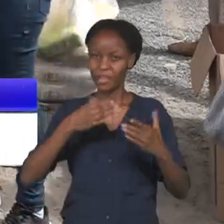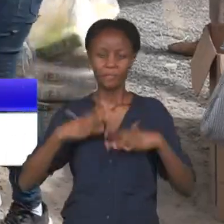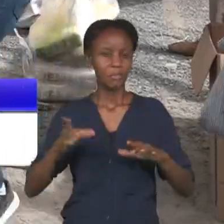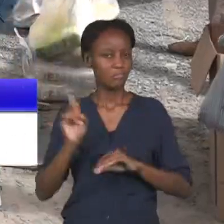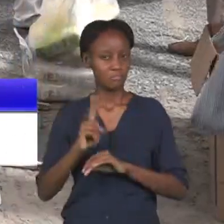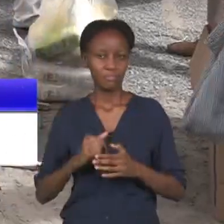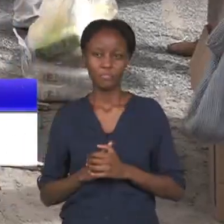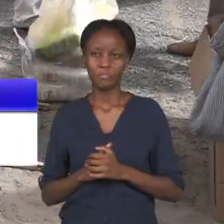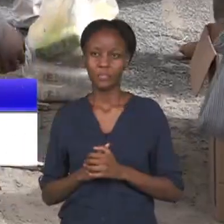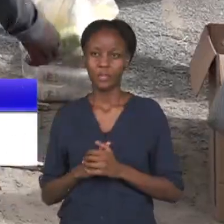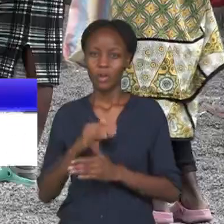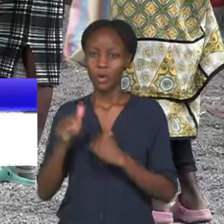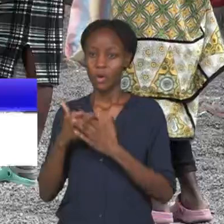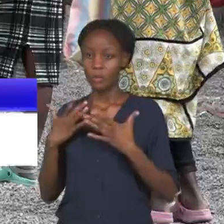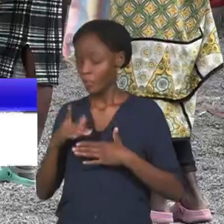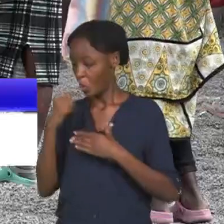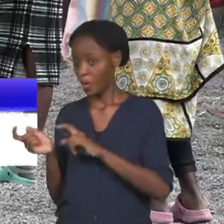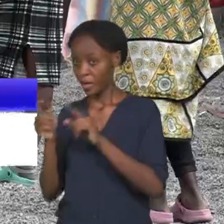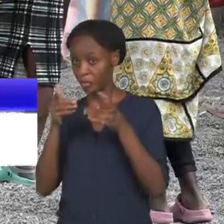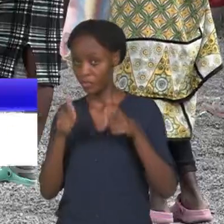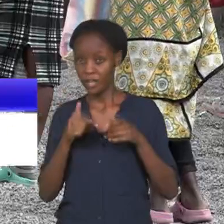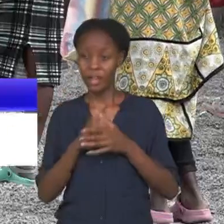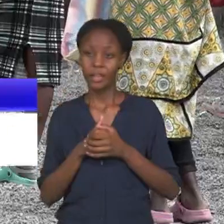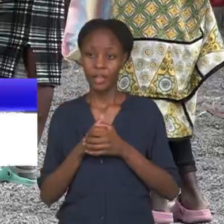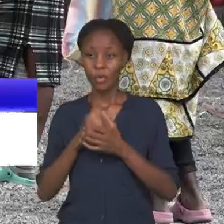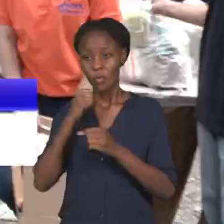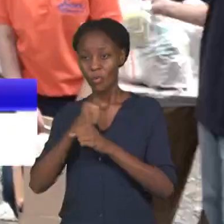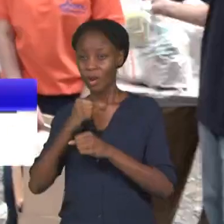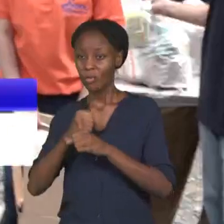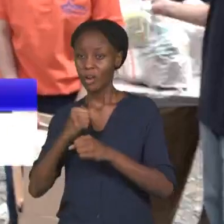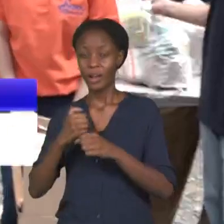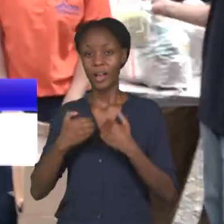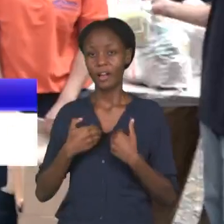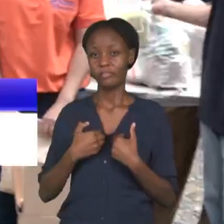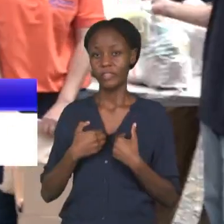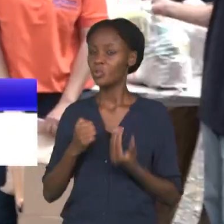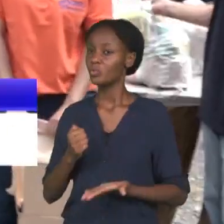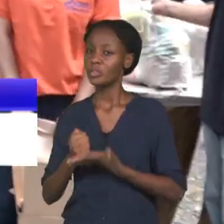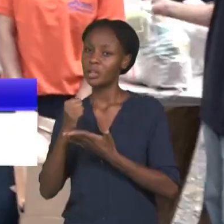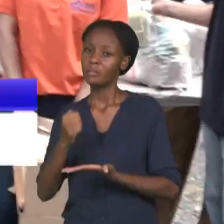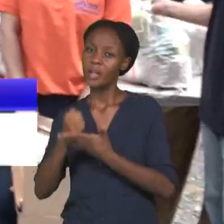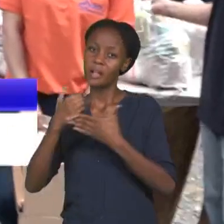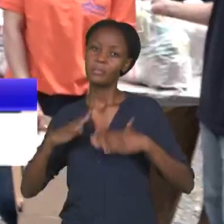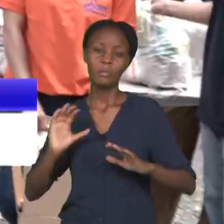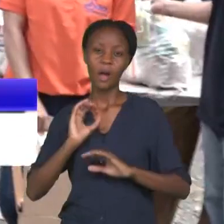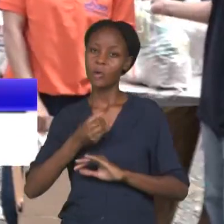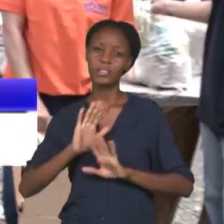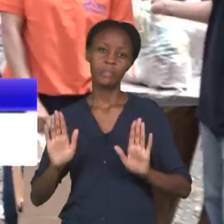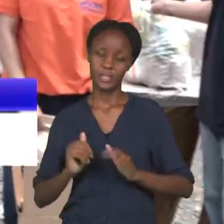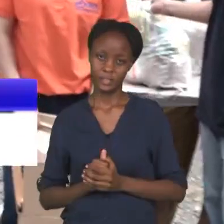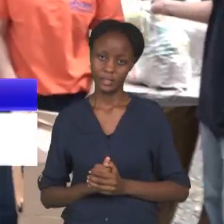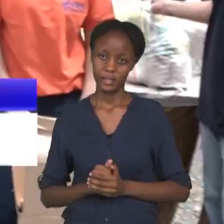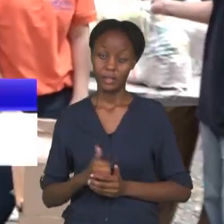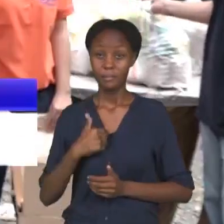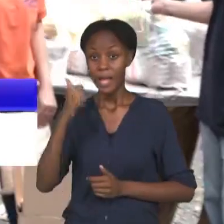every company today is doing something or the other for the welfare of our people. And I think